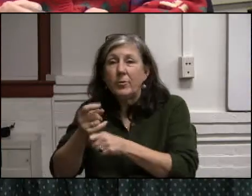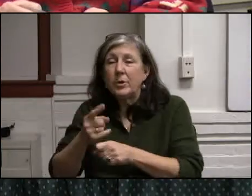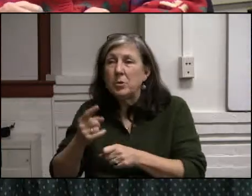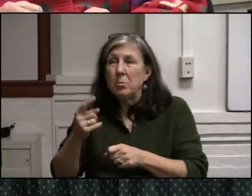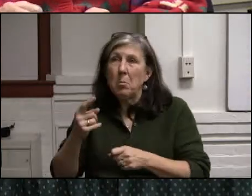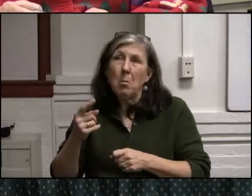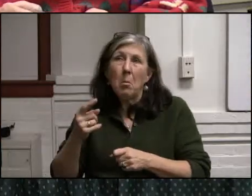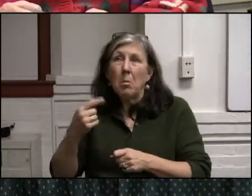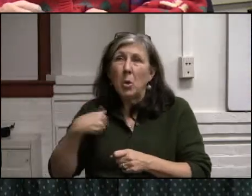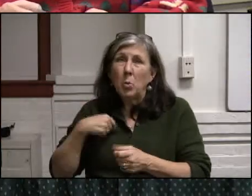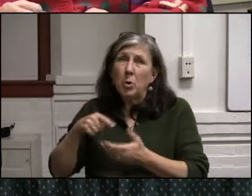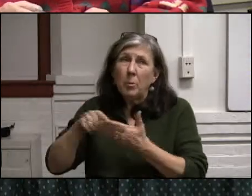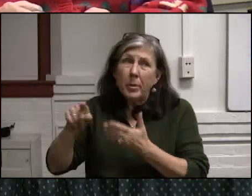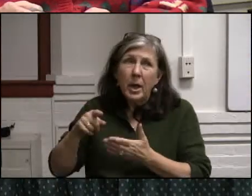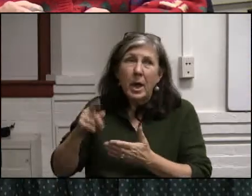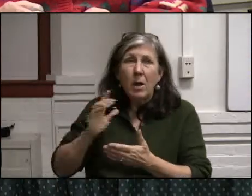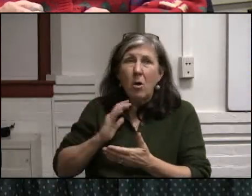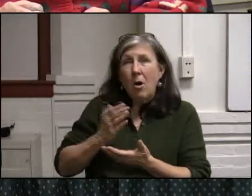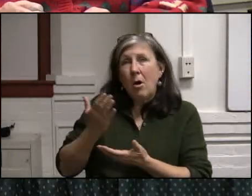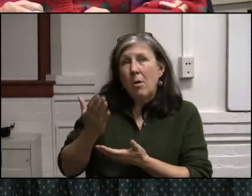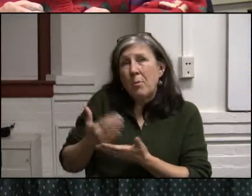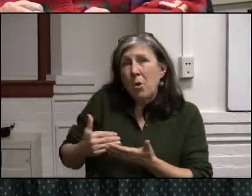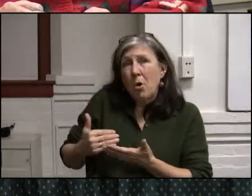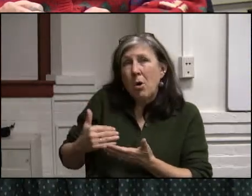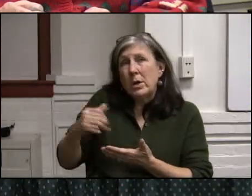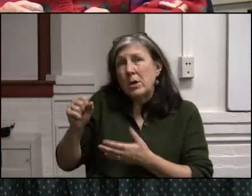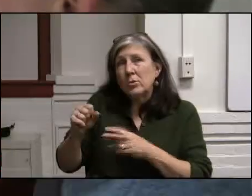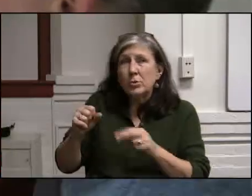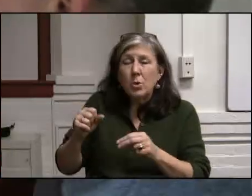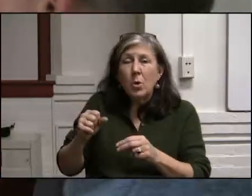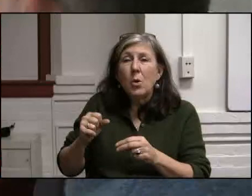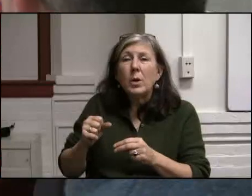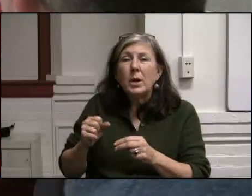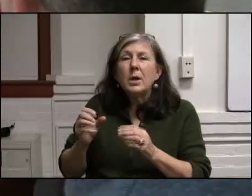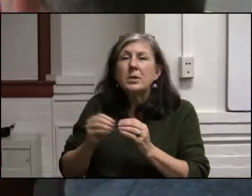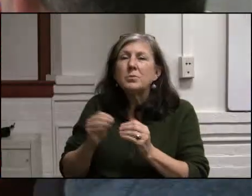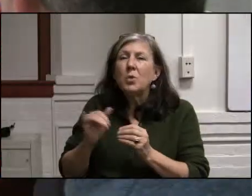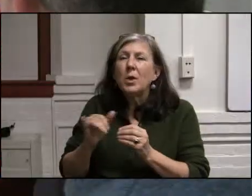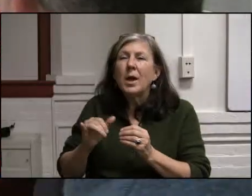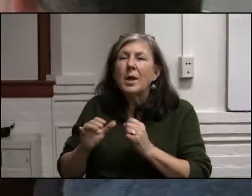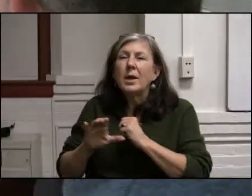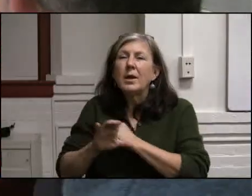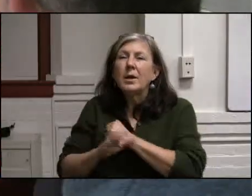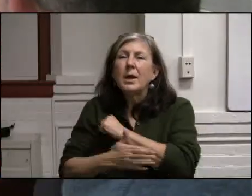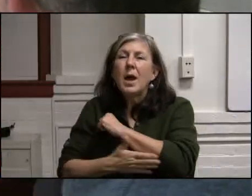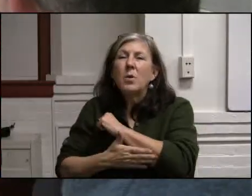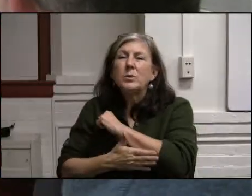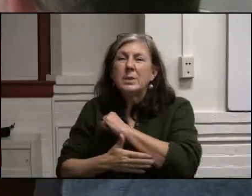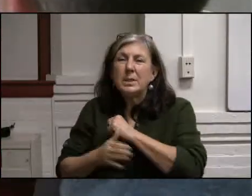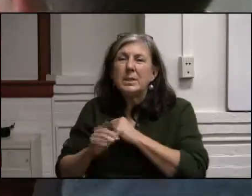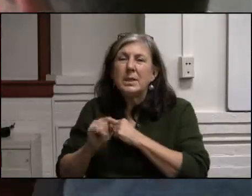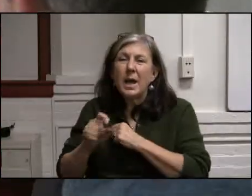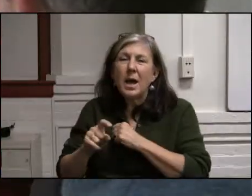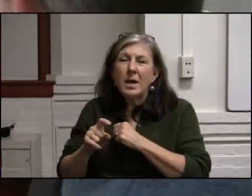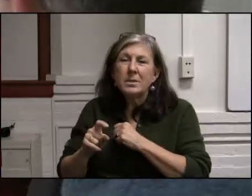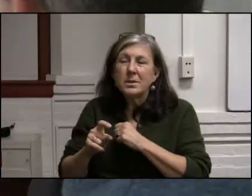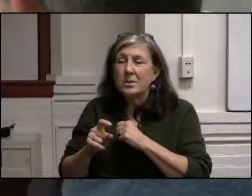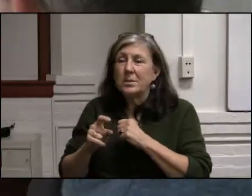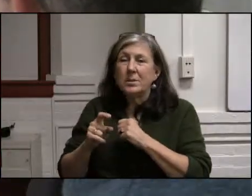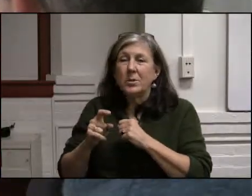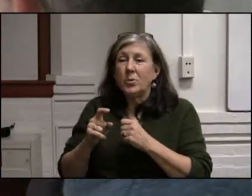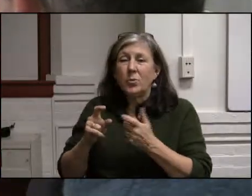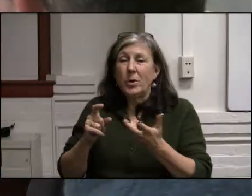their allocated share, it's paid more like the county tax allocation, where the power be makes